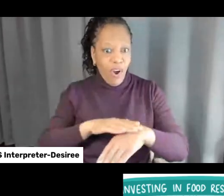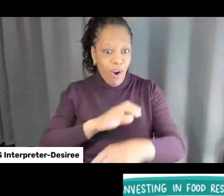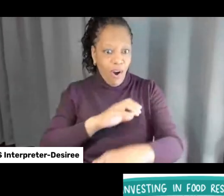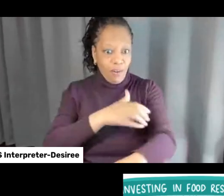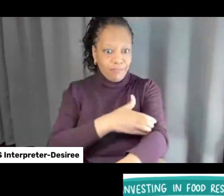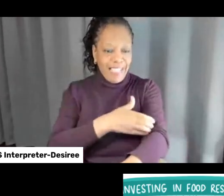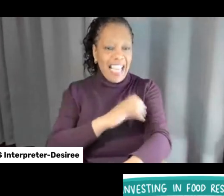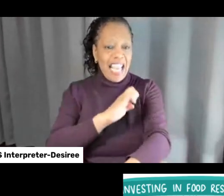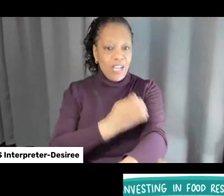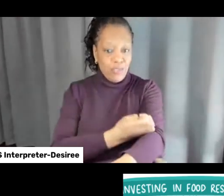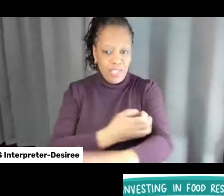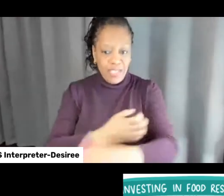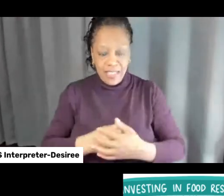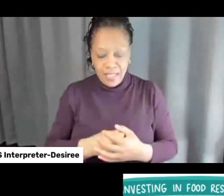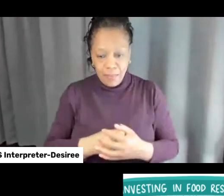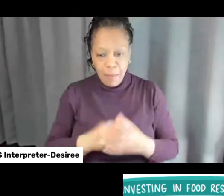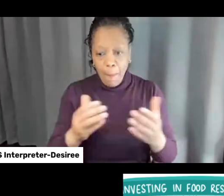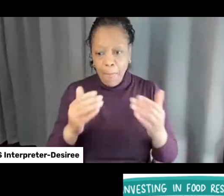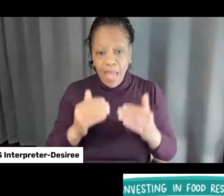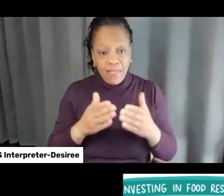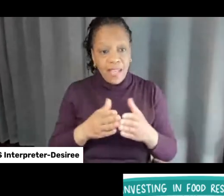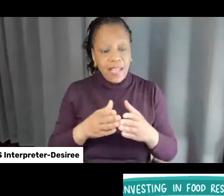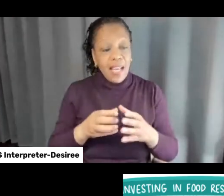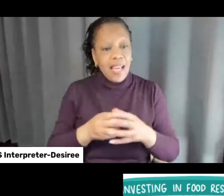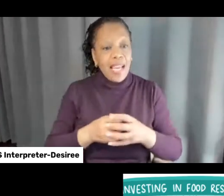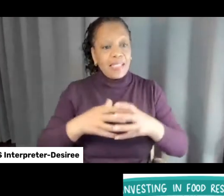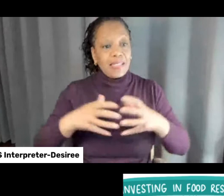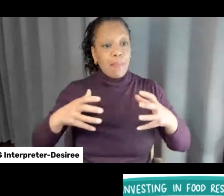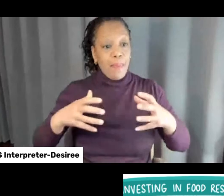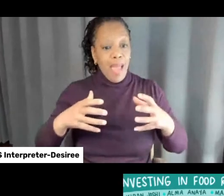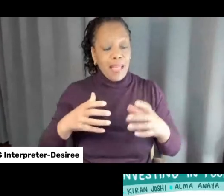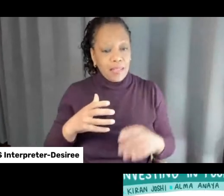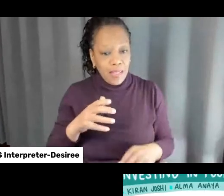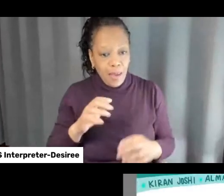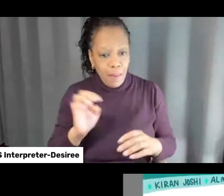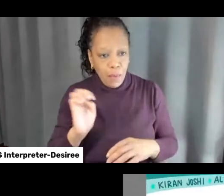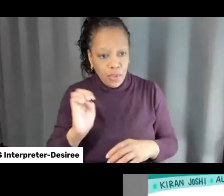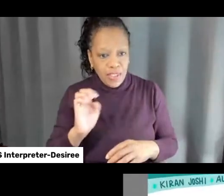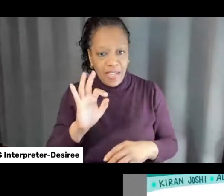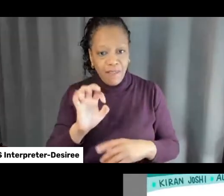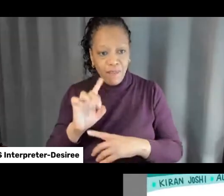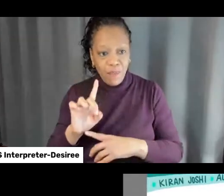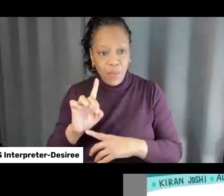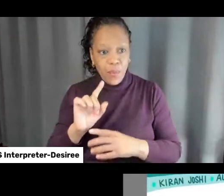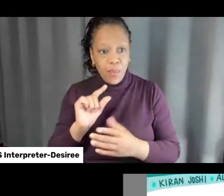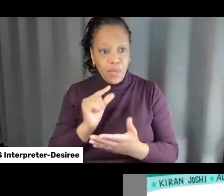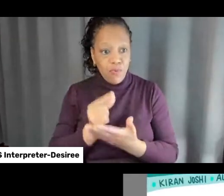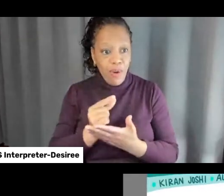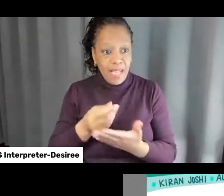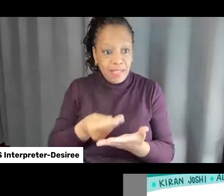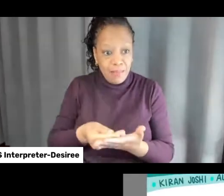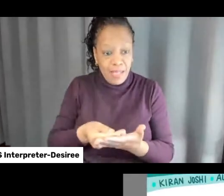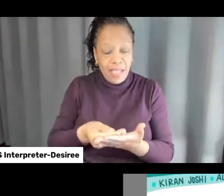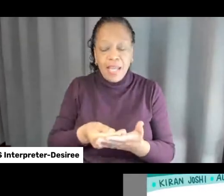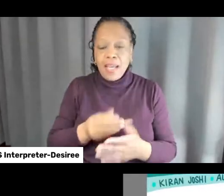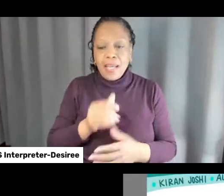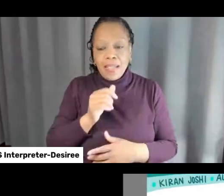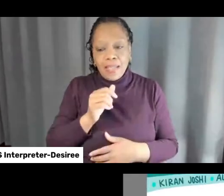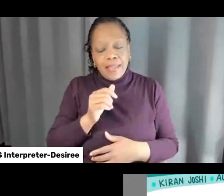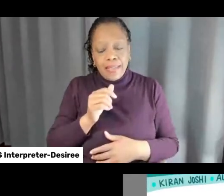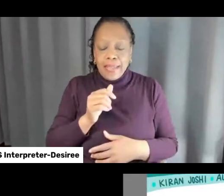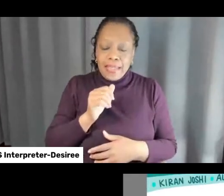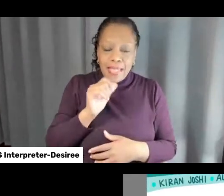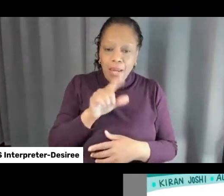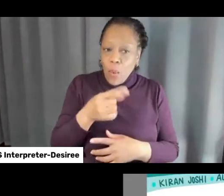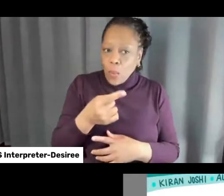Economic Development is going to expand existing emergency food grants, but we're looking at that not just kind of in the immediate need for